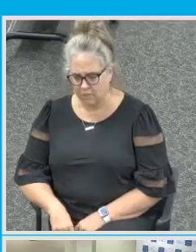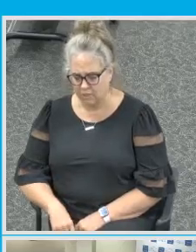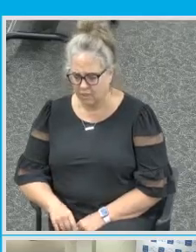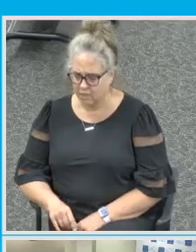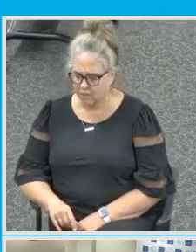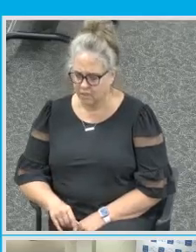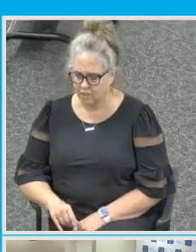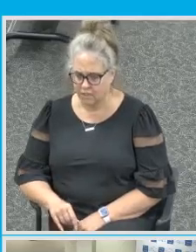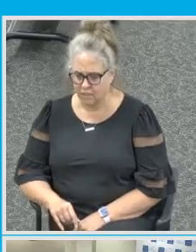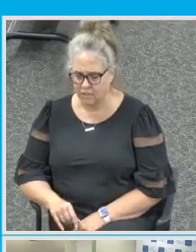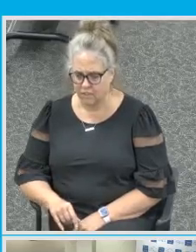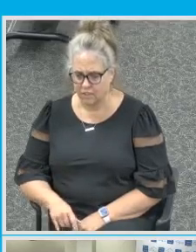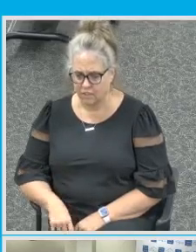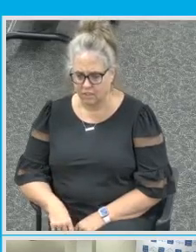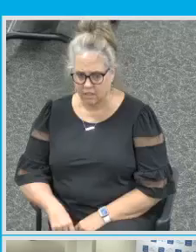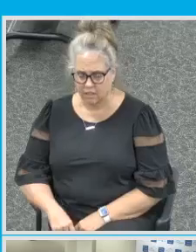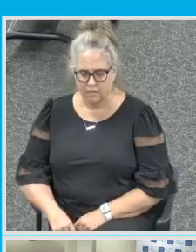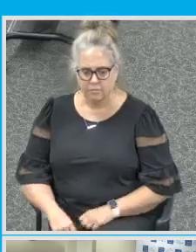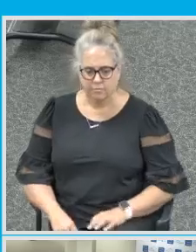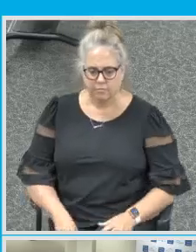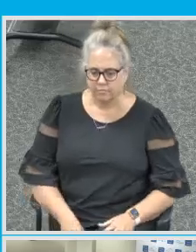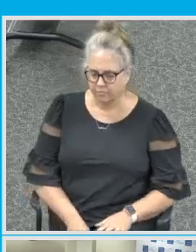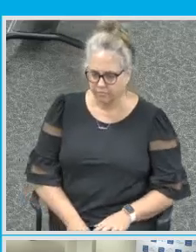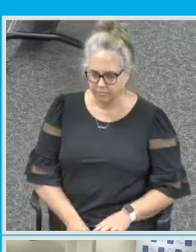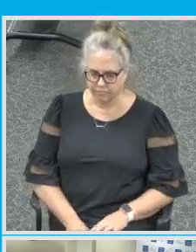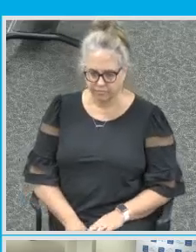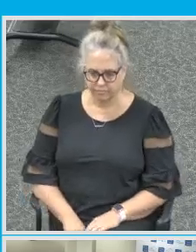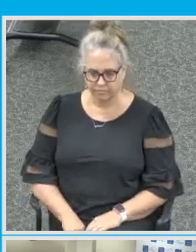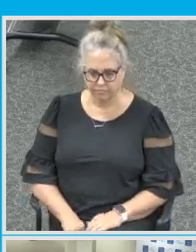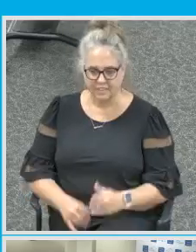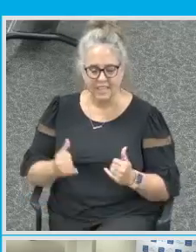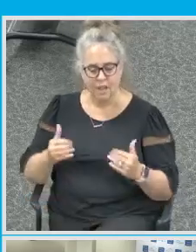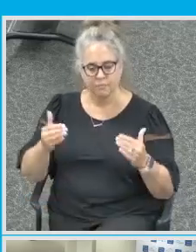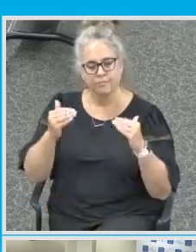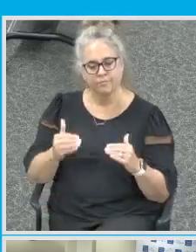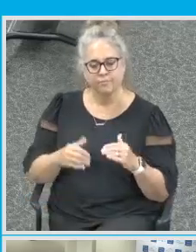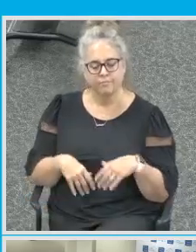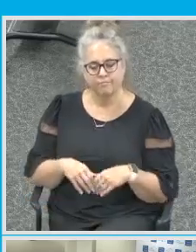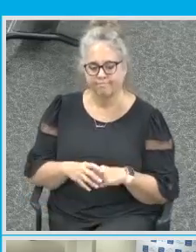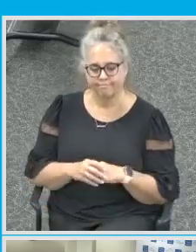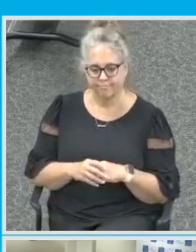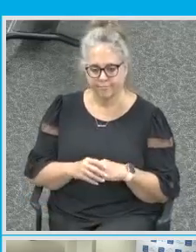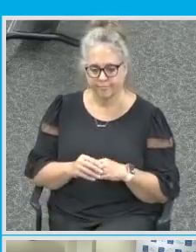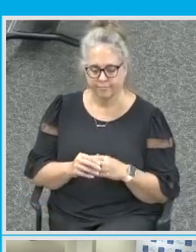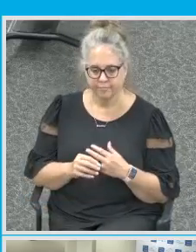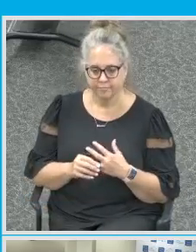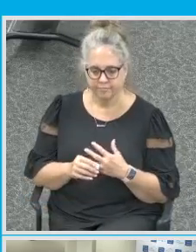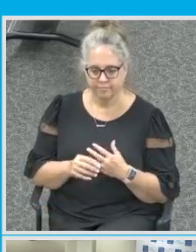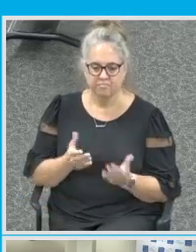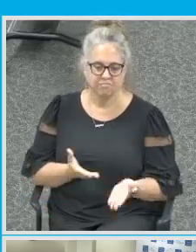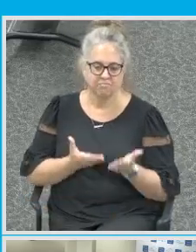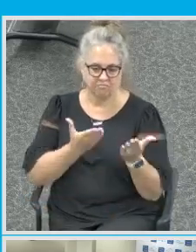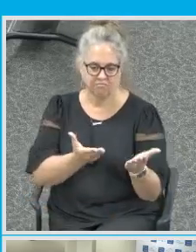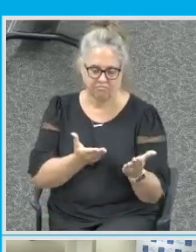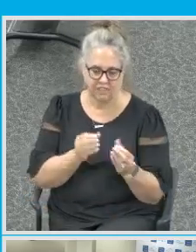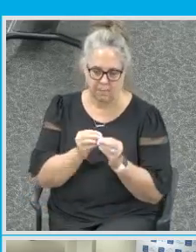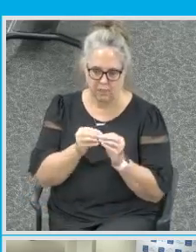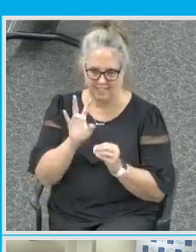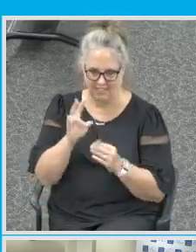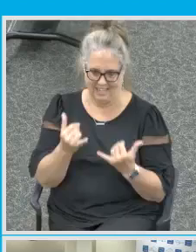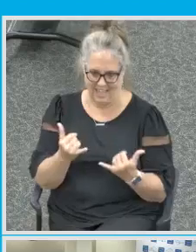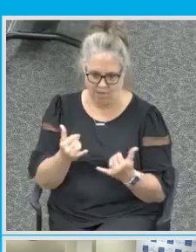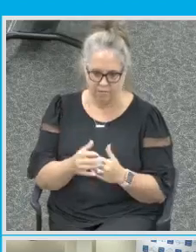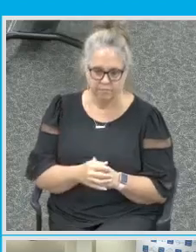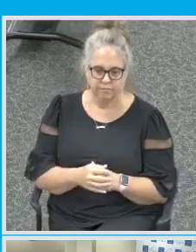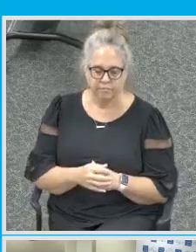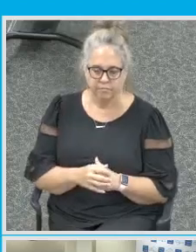All right, moving on. Oh, it's working. Moving on to item 7B, proclamation of the El Paso County Board of Health recognizing National